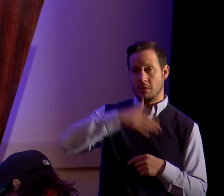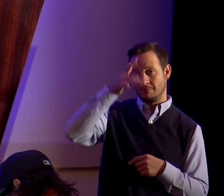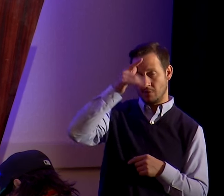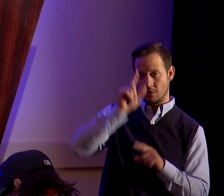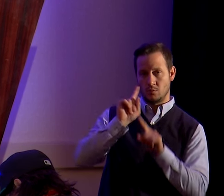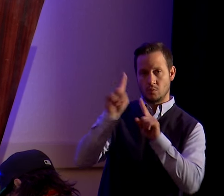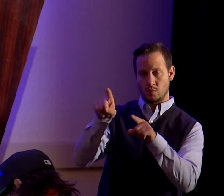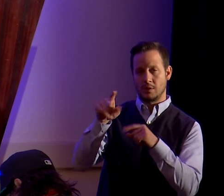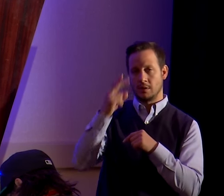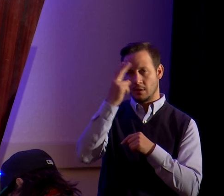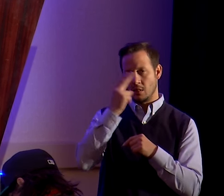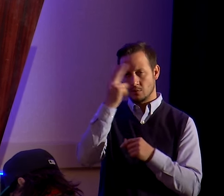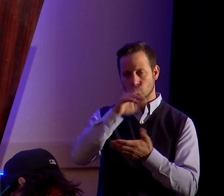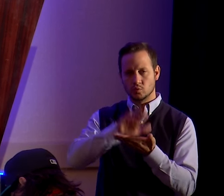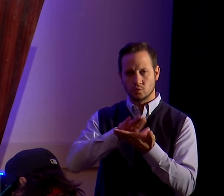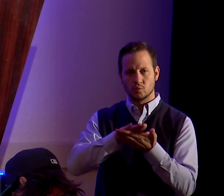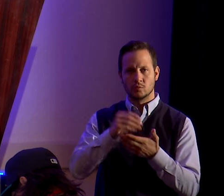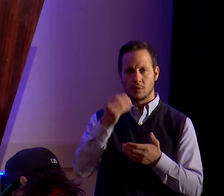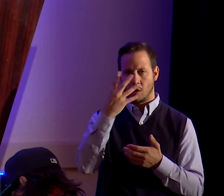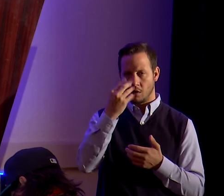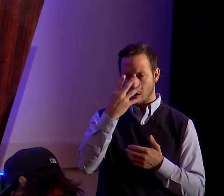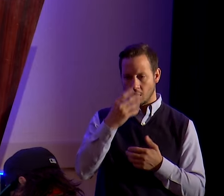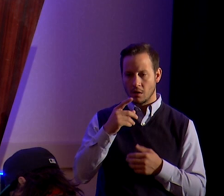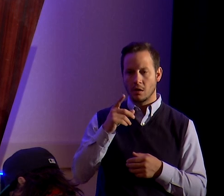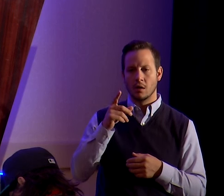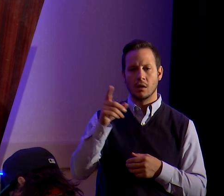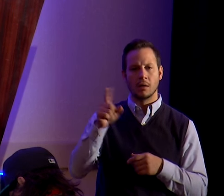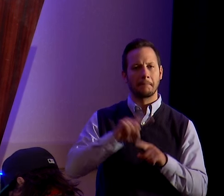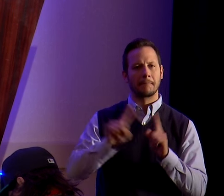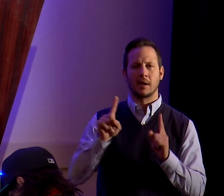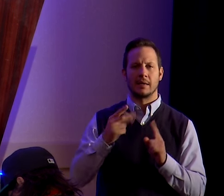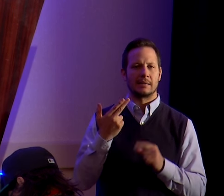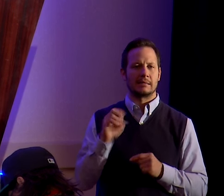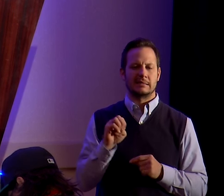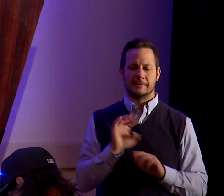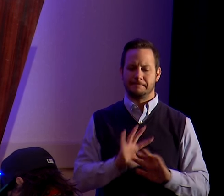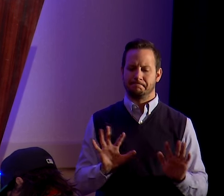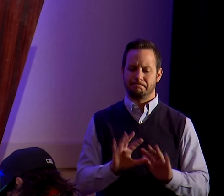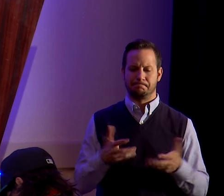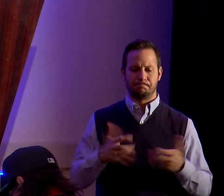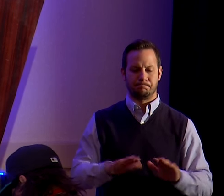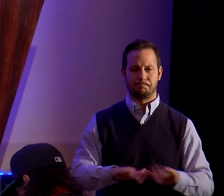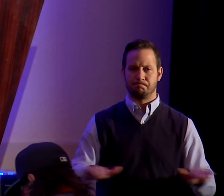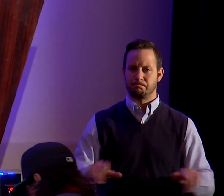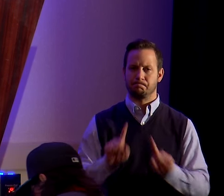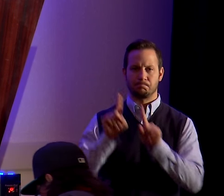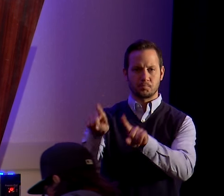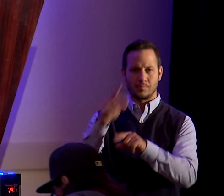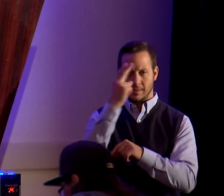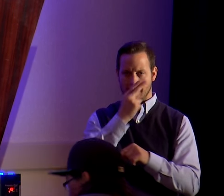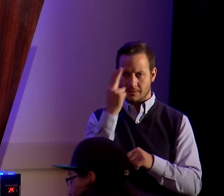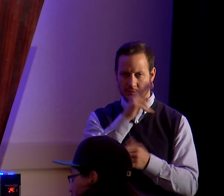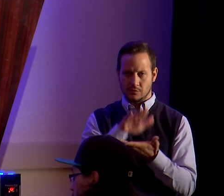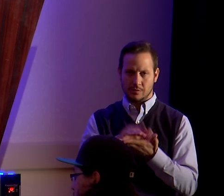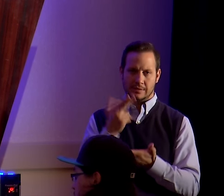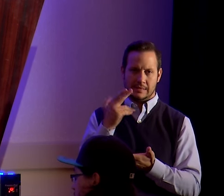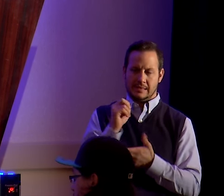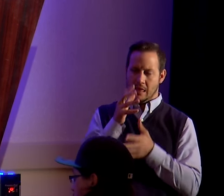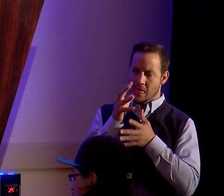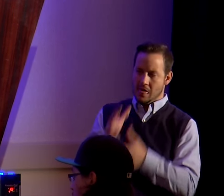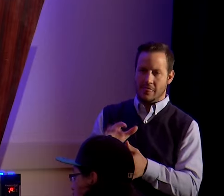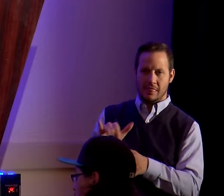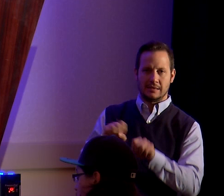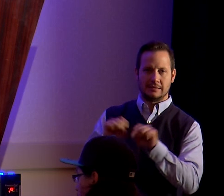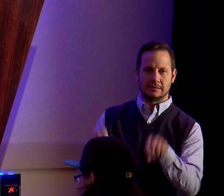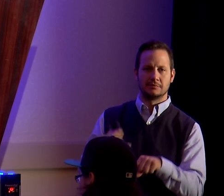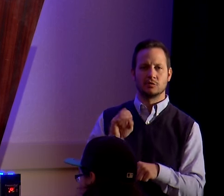in Hong Kong, but he never wanted us to be in a Catholic school. He hated the Catholic school system, so he